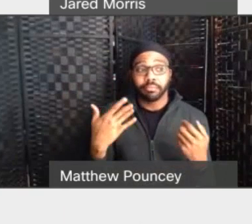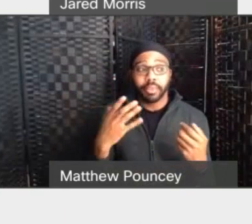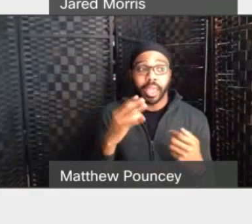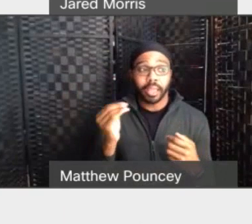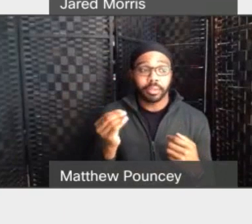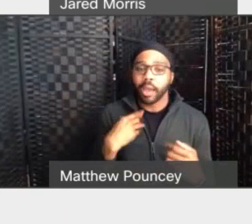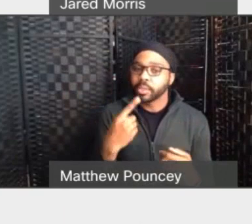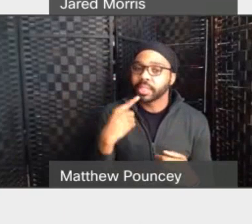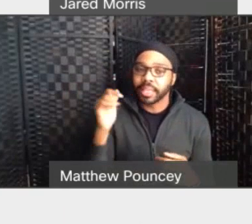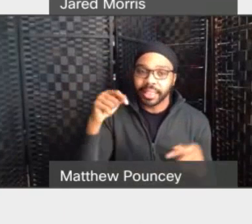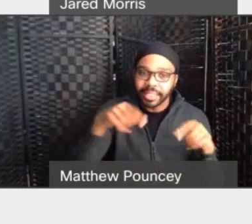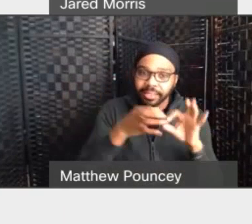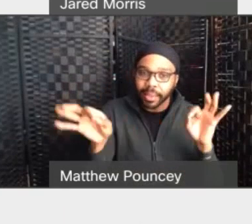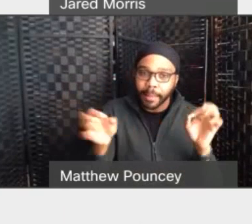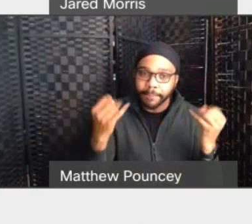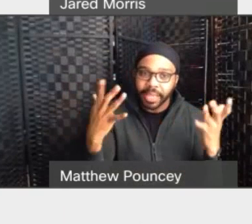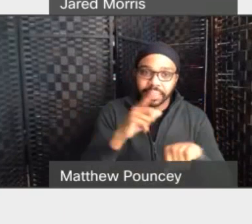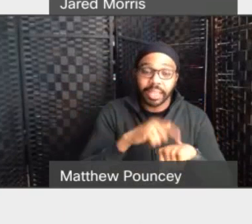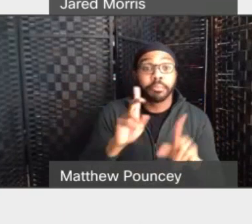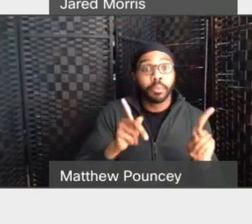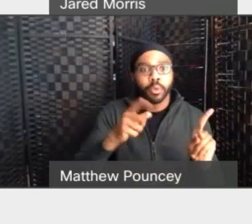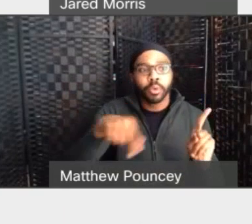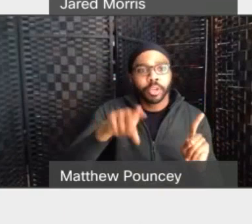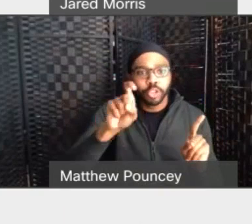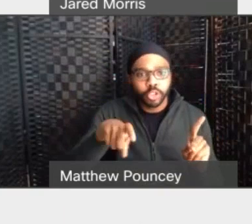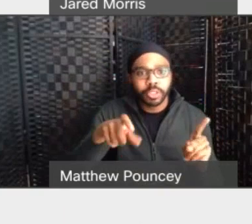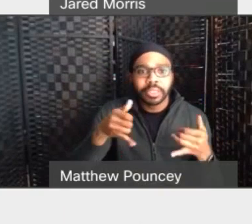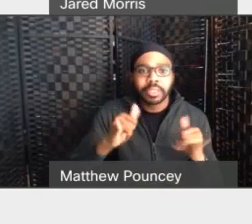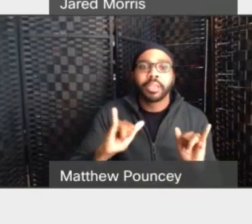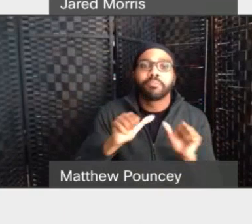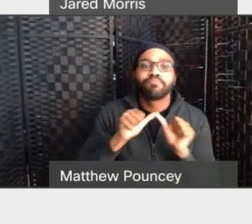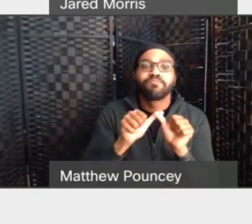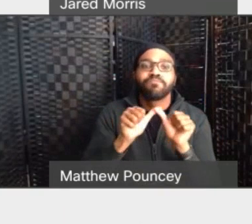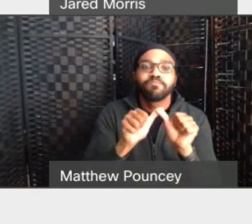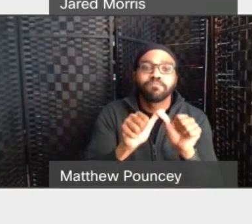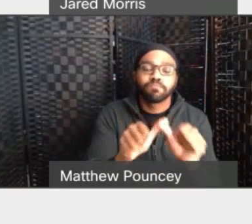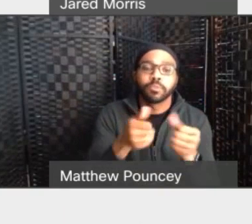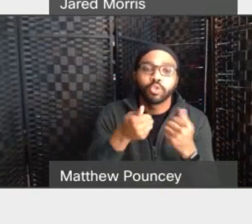many times today, people should still keep trying.